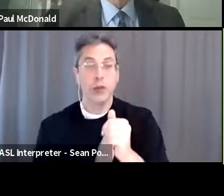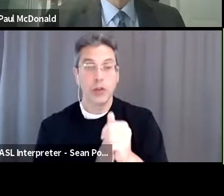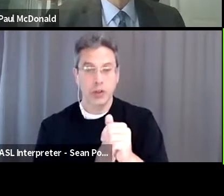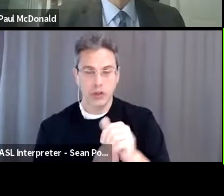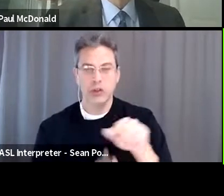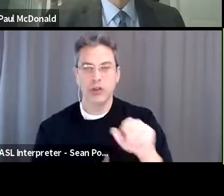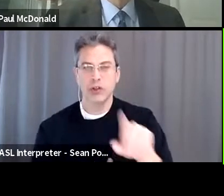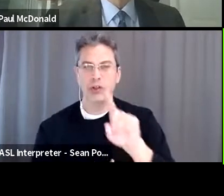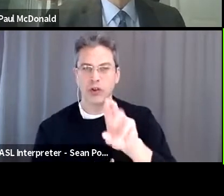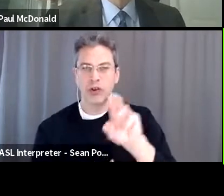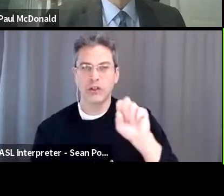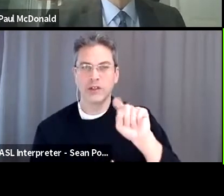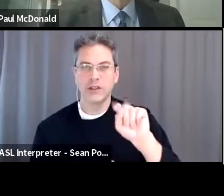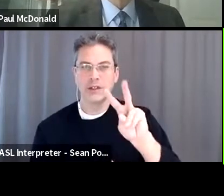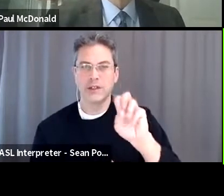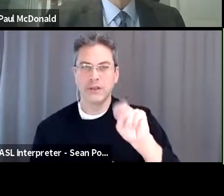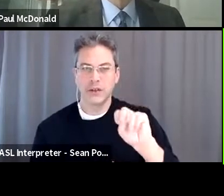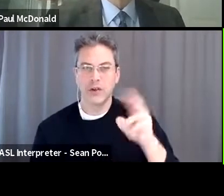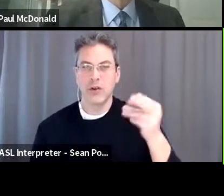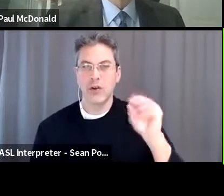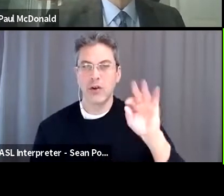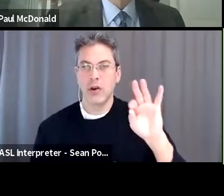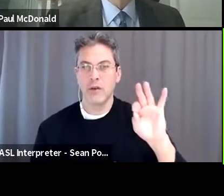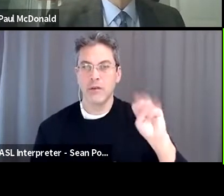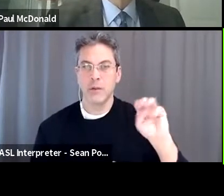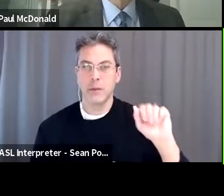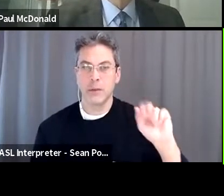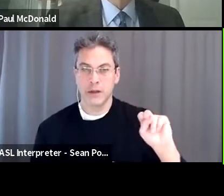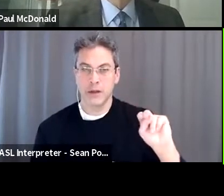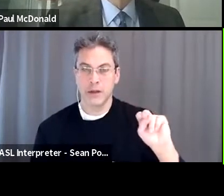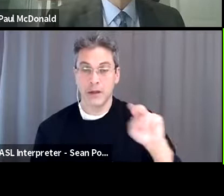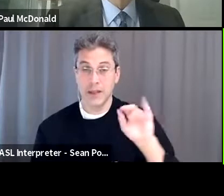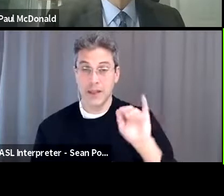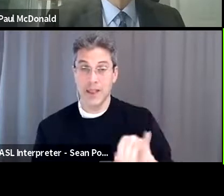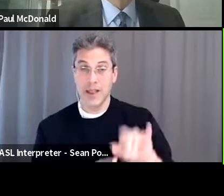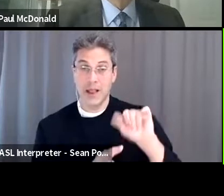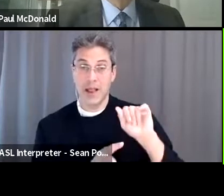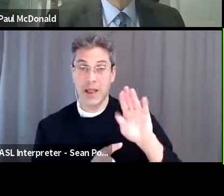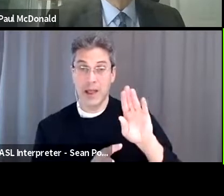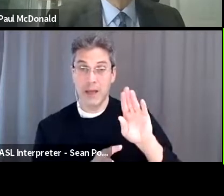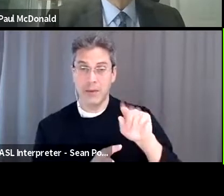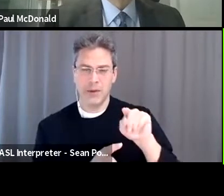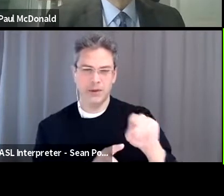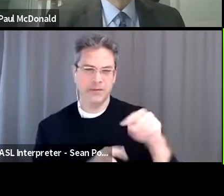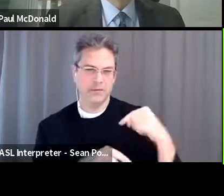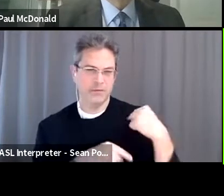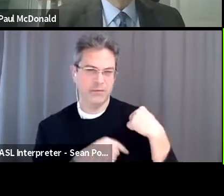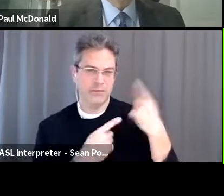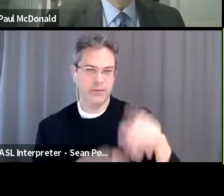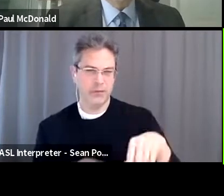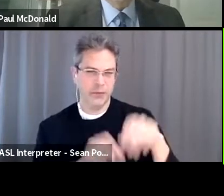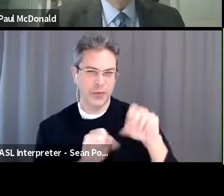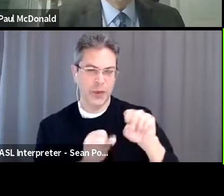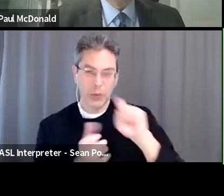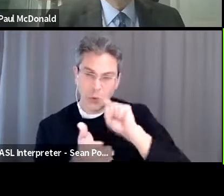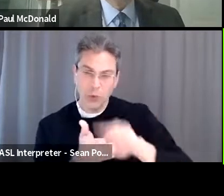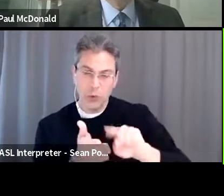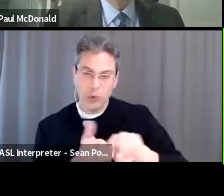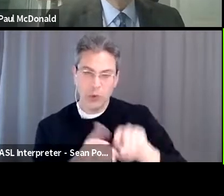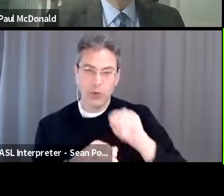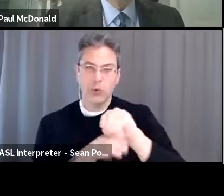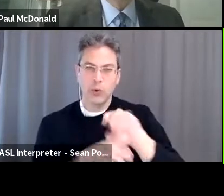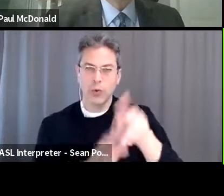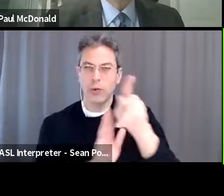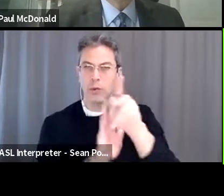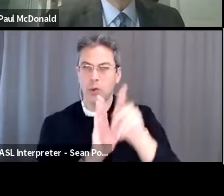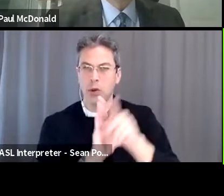the lab has a long-standing record of conducting research to inform policies related to the pressing